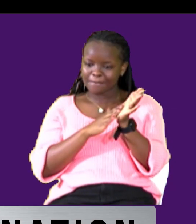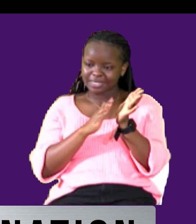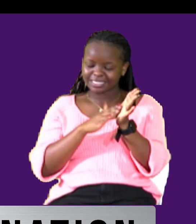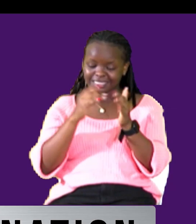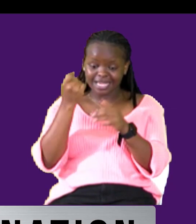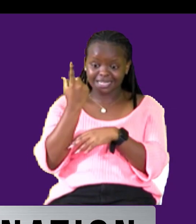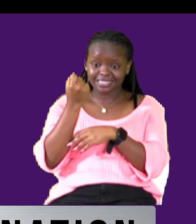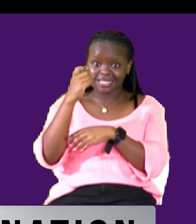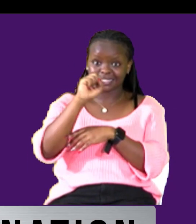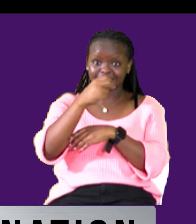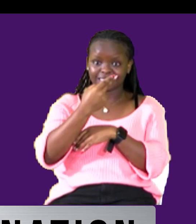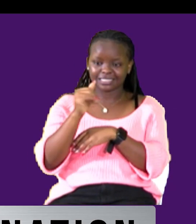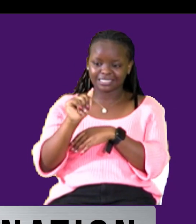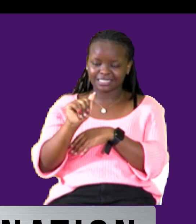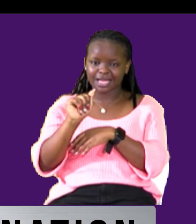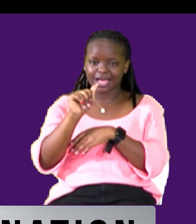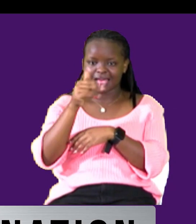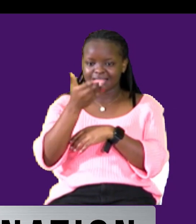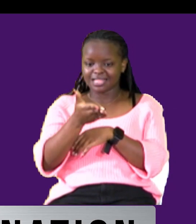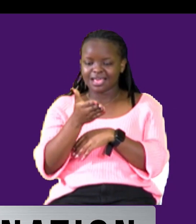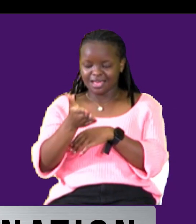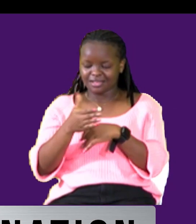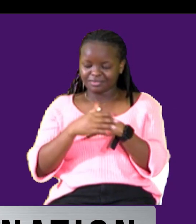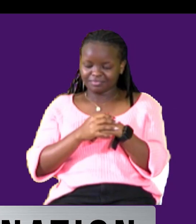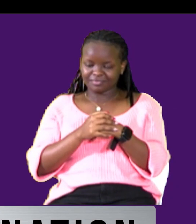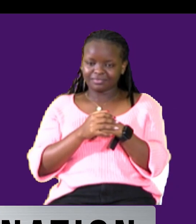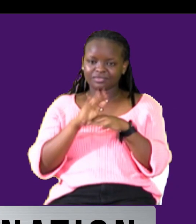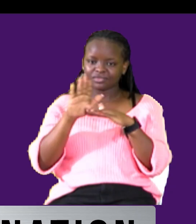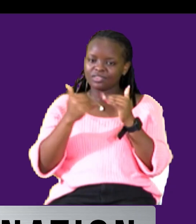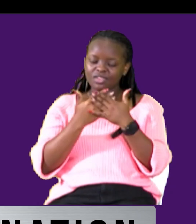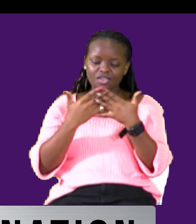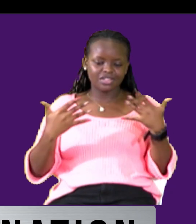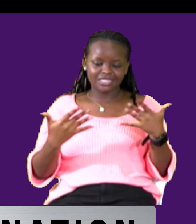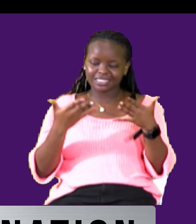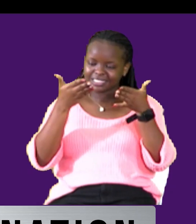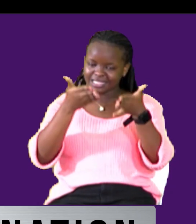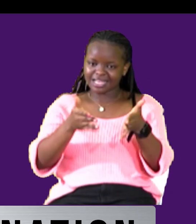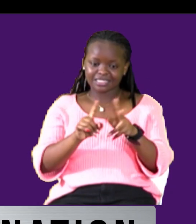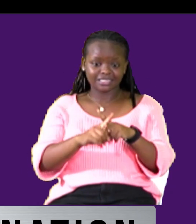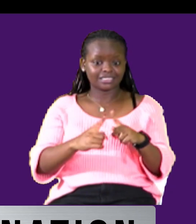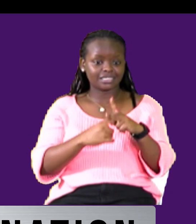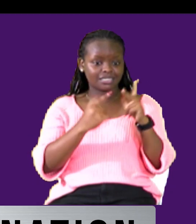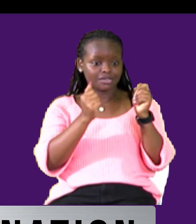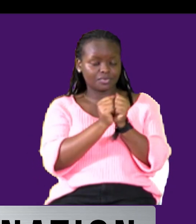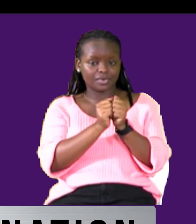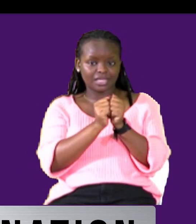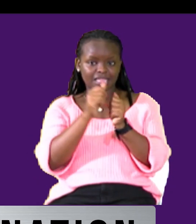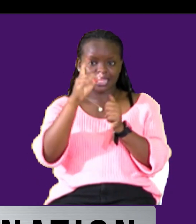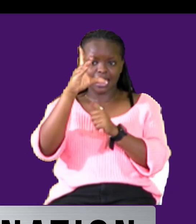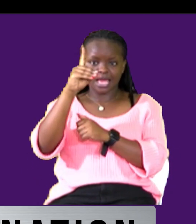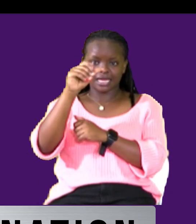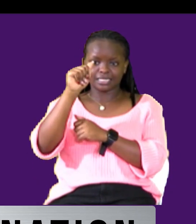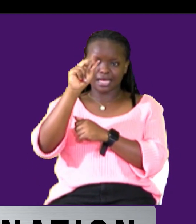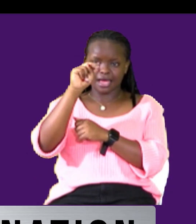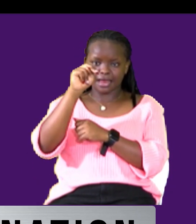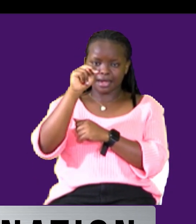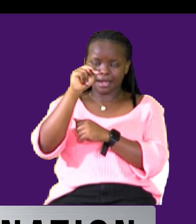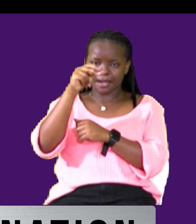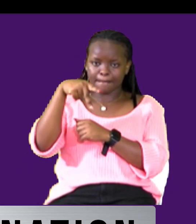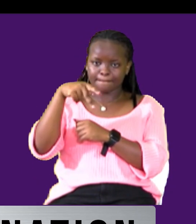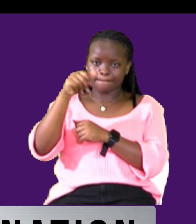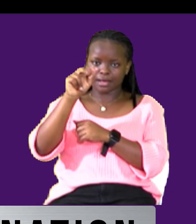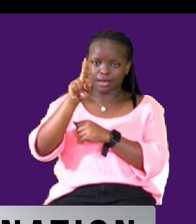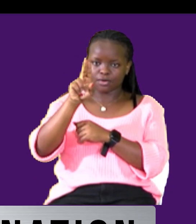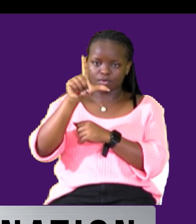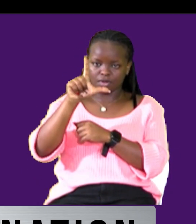the things that we are bringing to you hapa. This thing started with Dan Paul. We were status report,